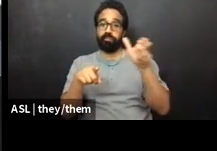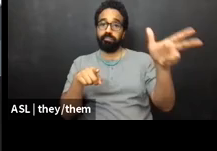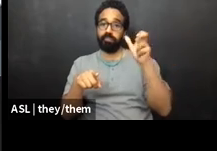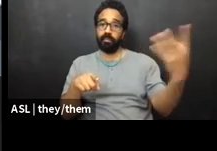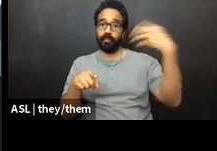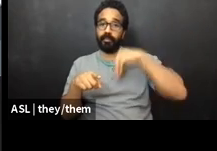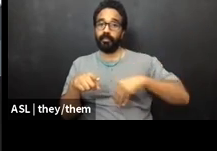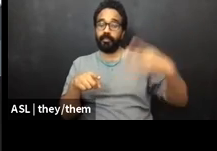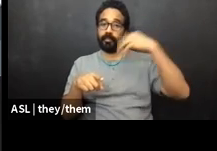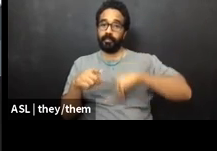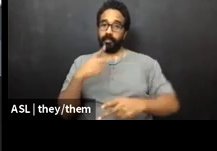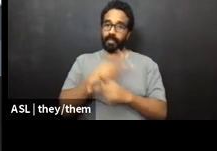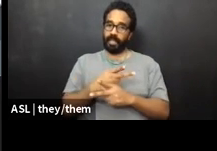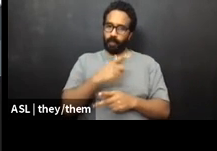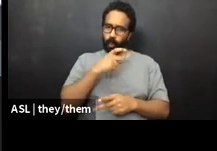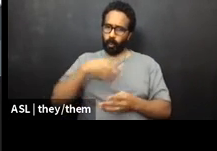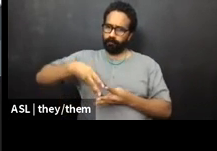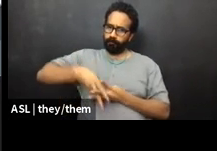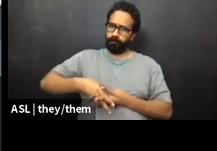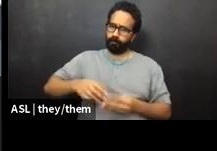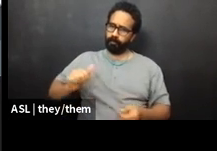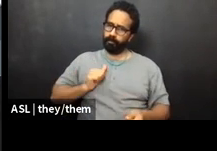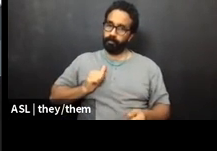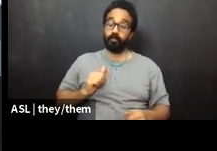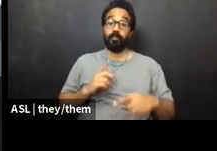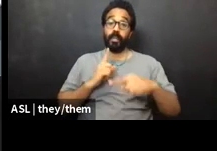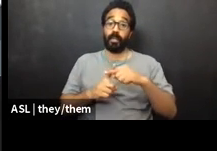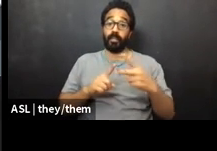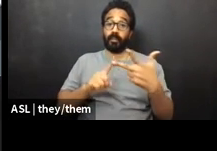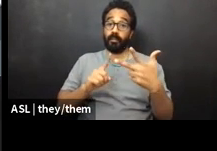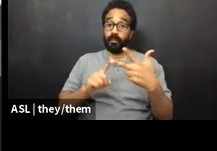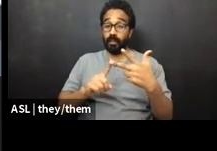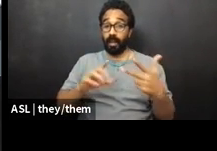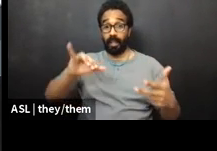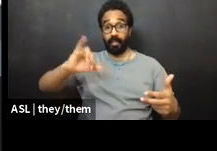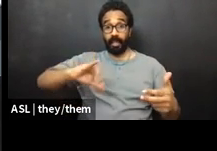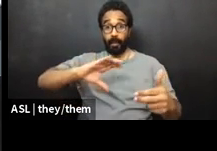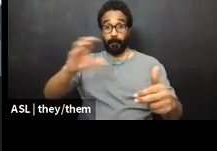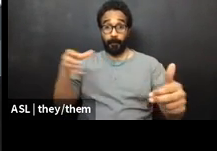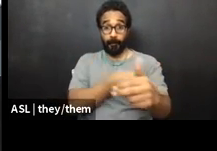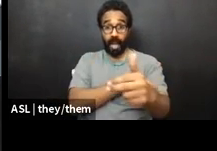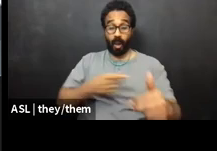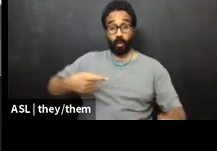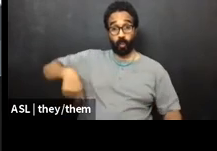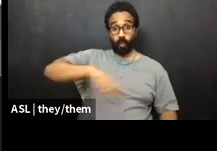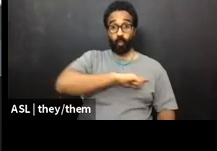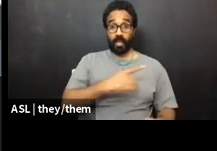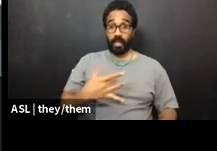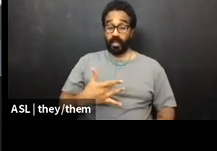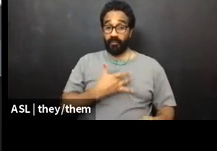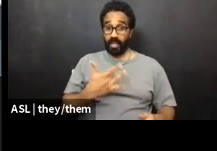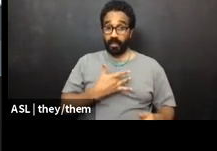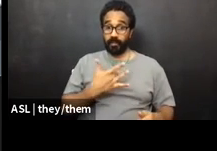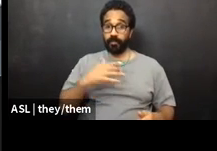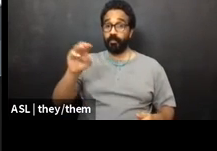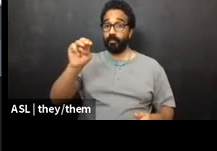to kind of have a sense of play with how we can use media, and kind of decentralizes the power that we all, many of us feel when media is